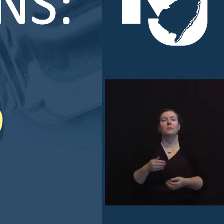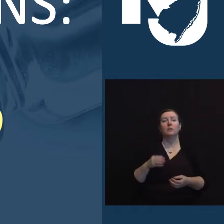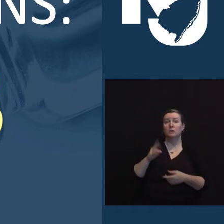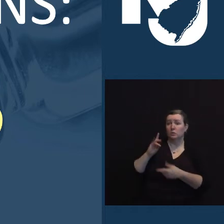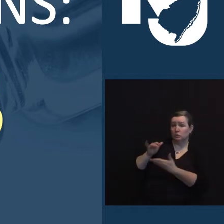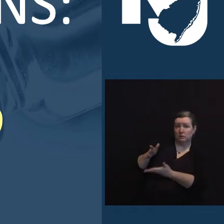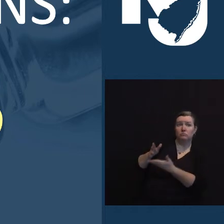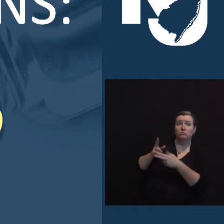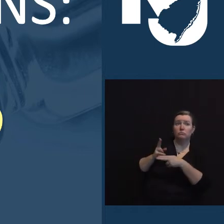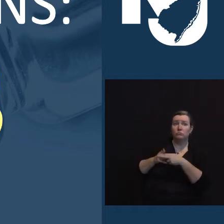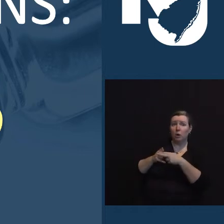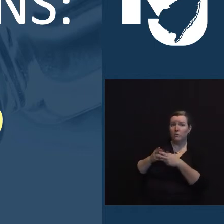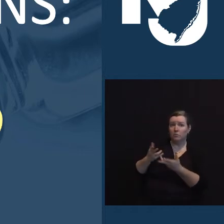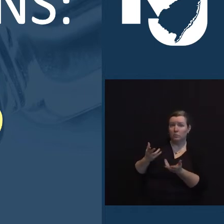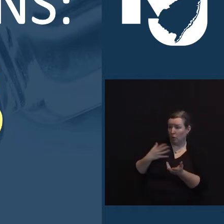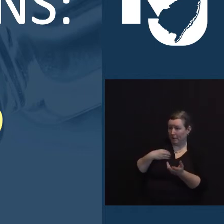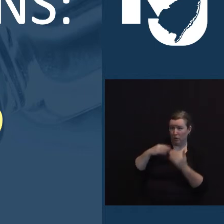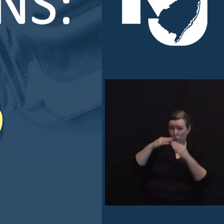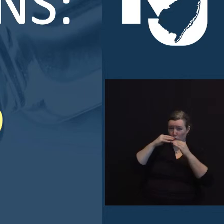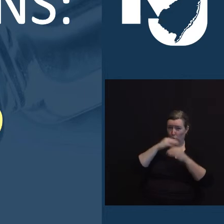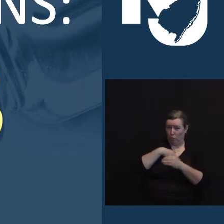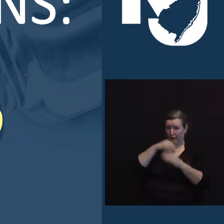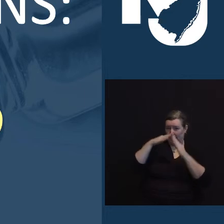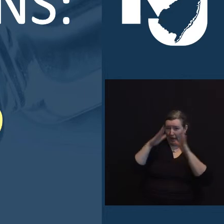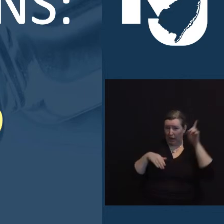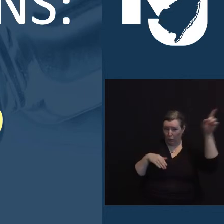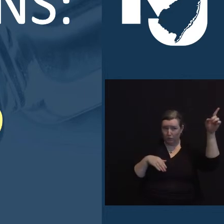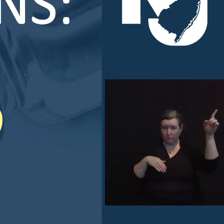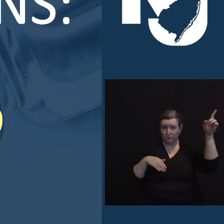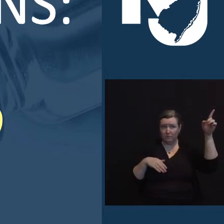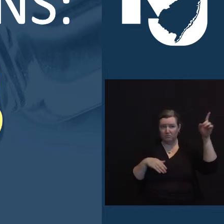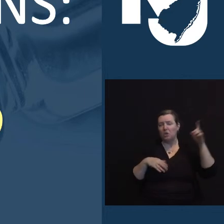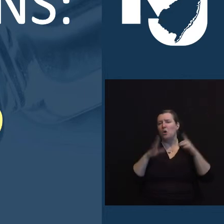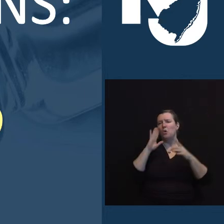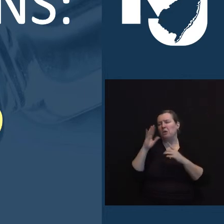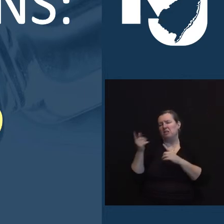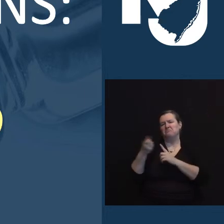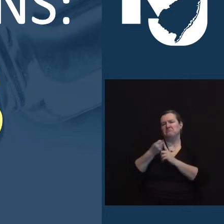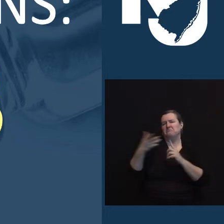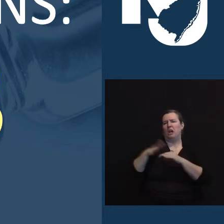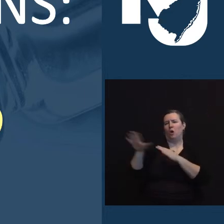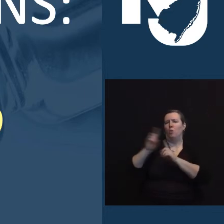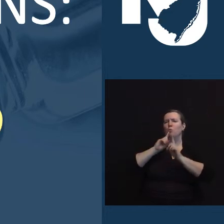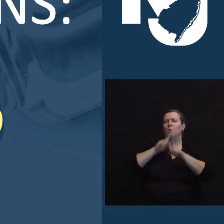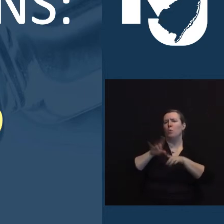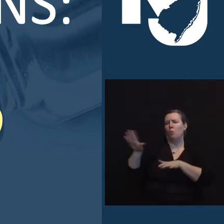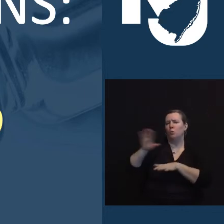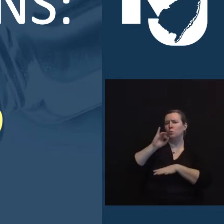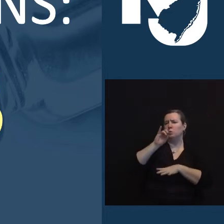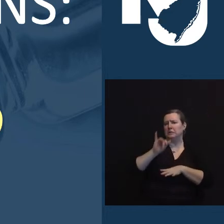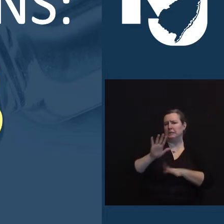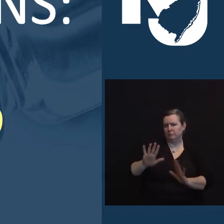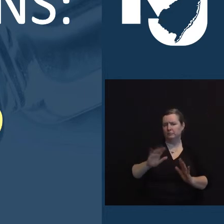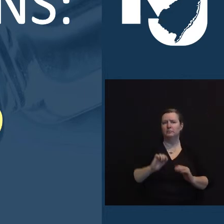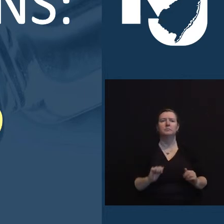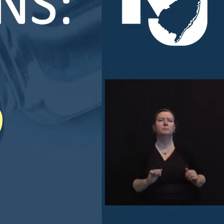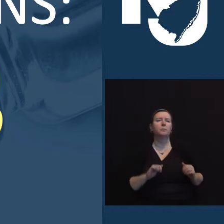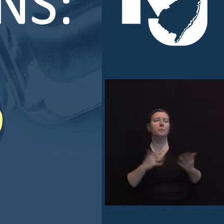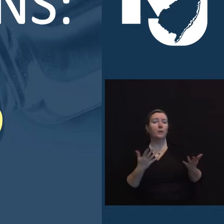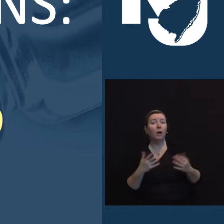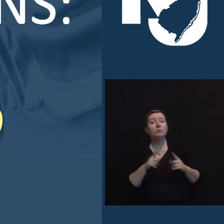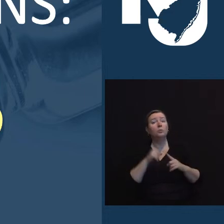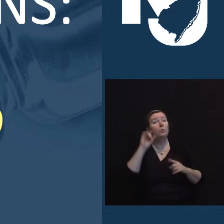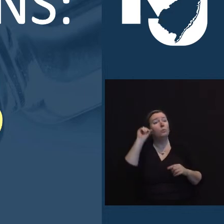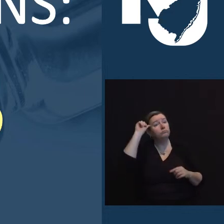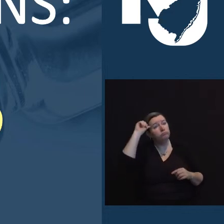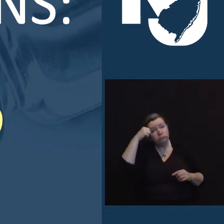will allow us to make better decisions about statewide distribution and administration. Make no mistake, however, that we, like every